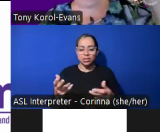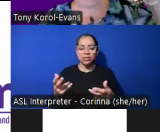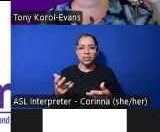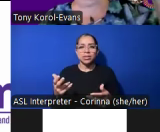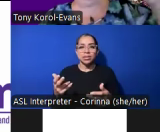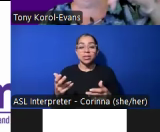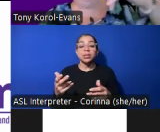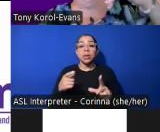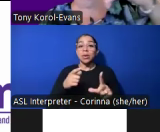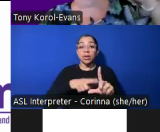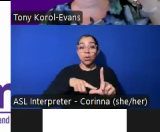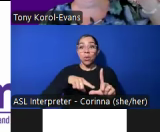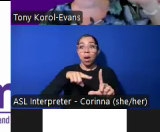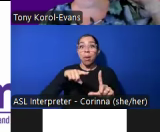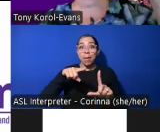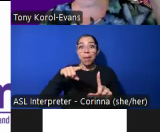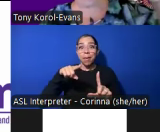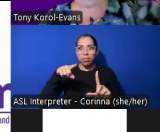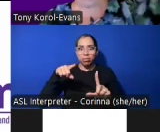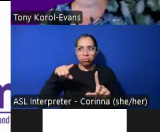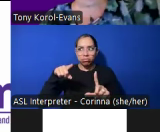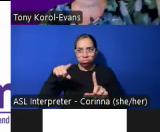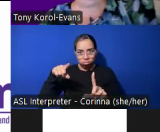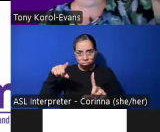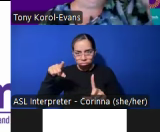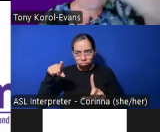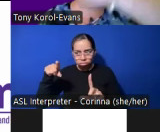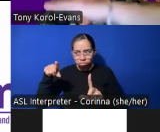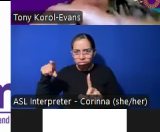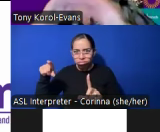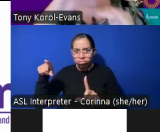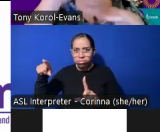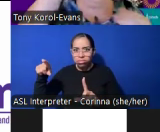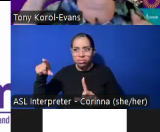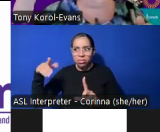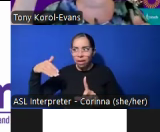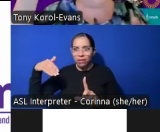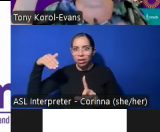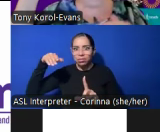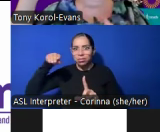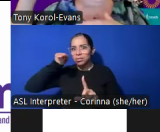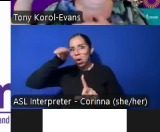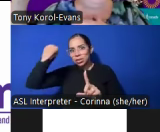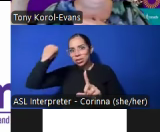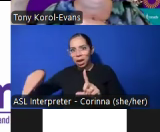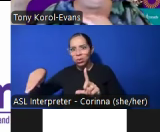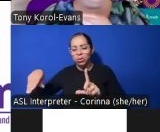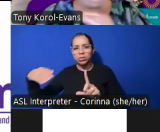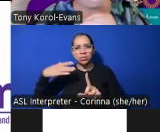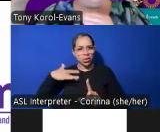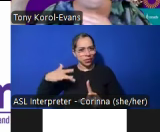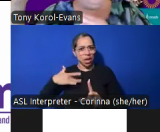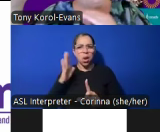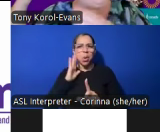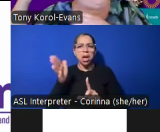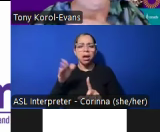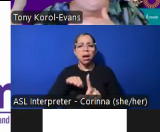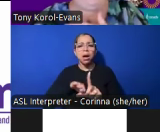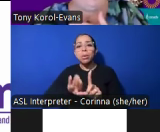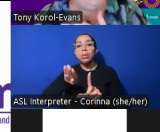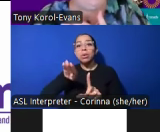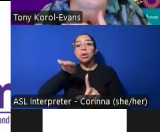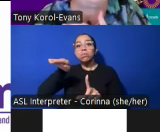going up and it didn't go down. So we thought, oh, well, it's going to go up and it's going to plateau, right? Like maybe we're just going to, because maybe we're